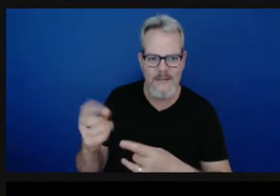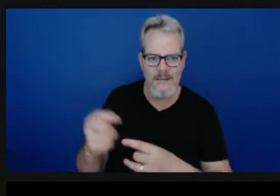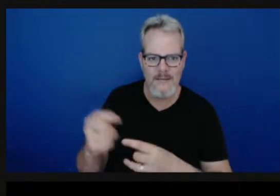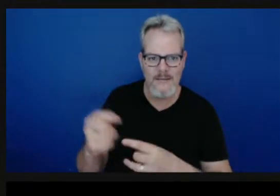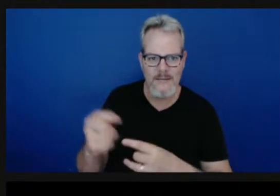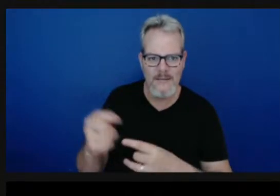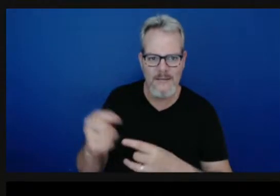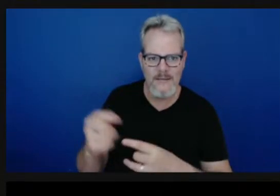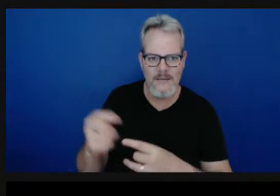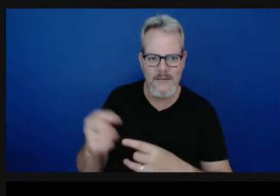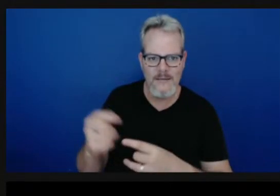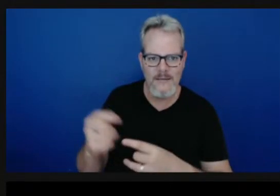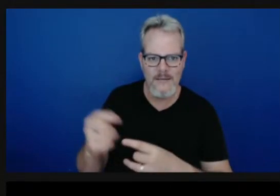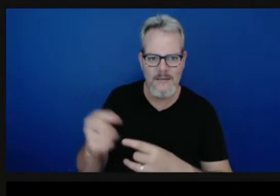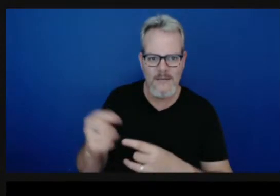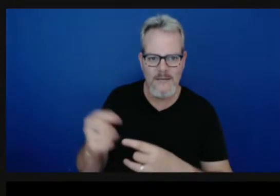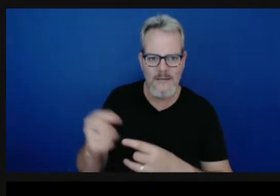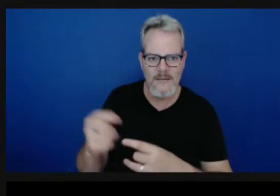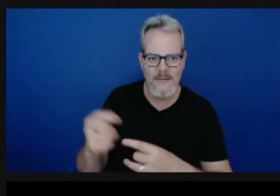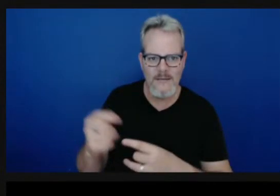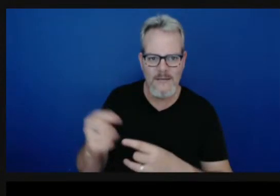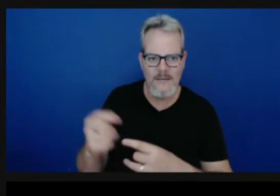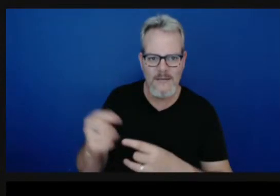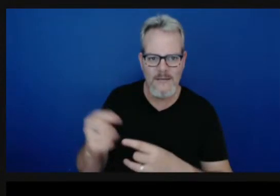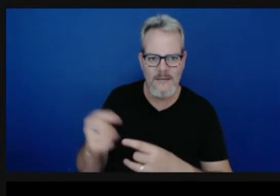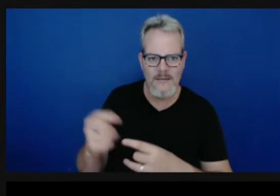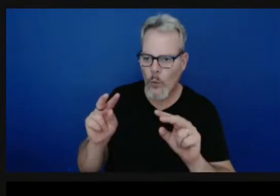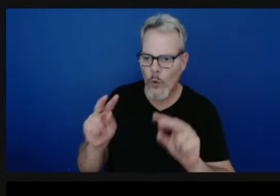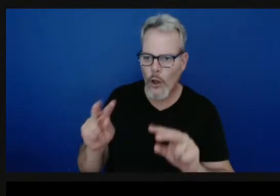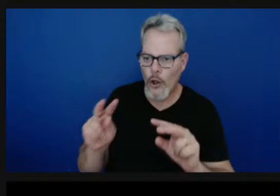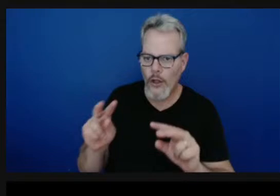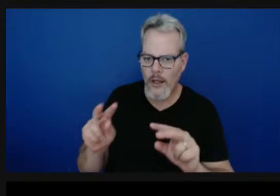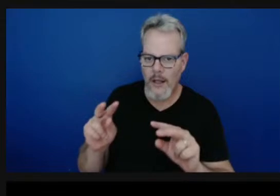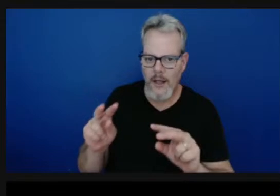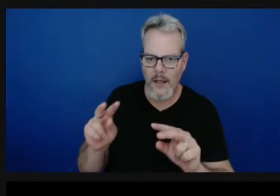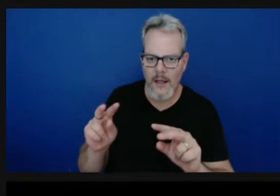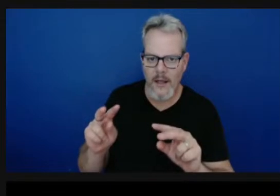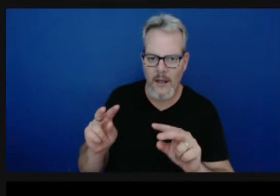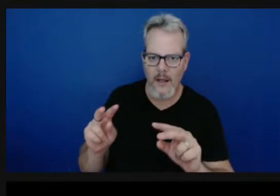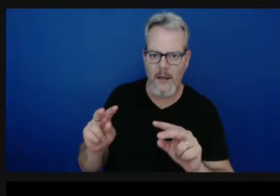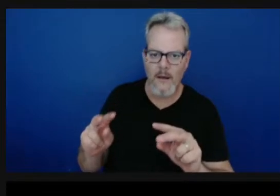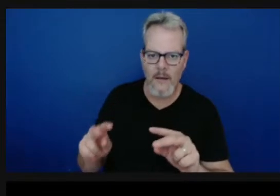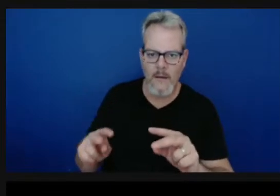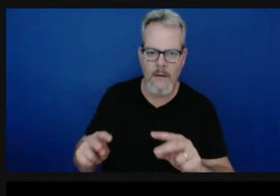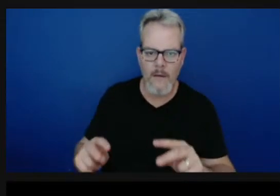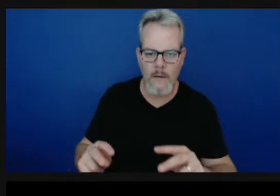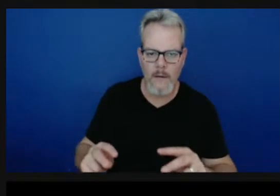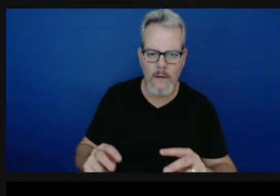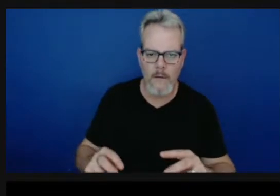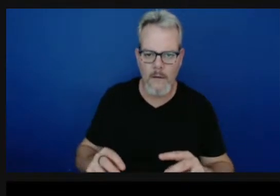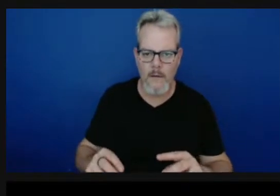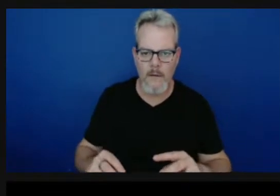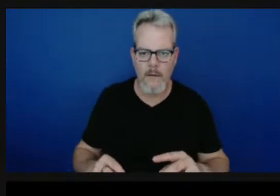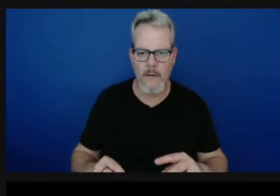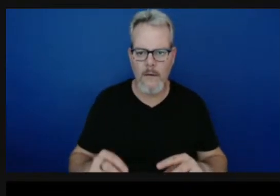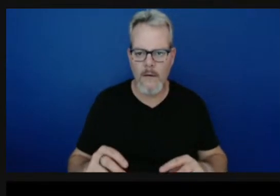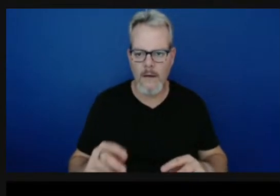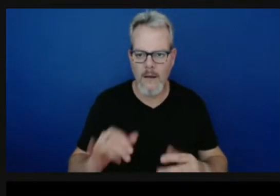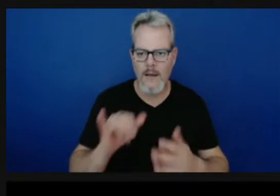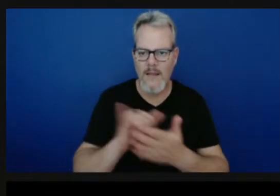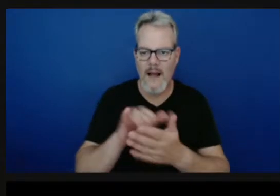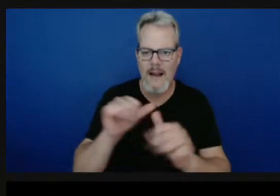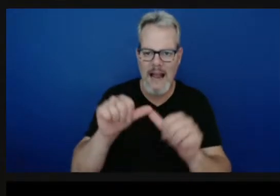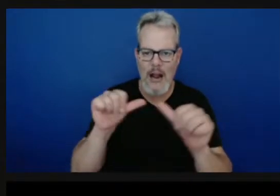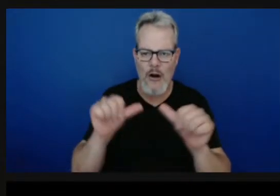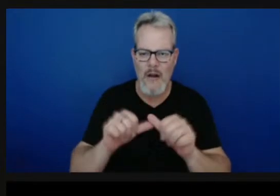Next, we'll come down to the V2 camera. We're looking back across that area of greater